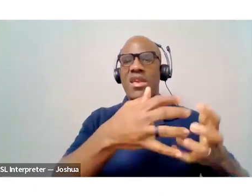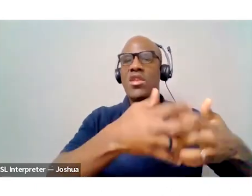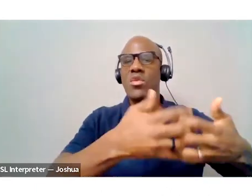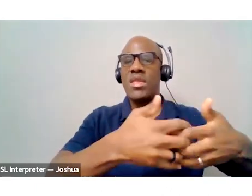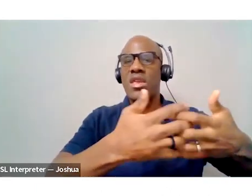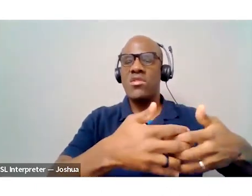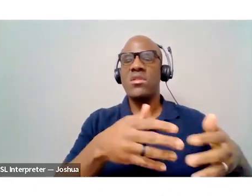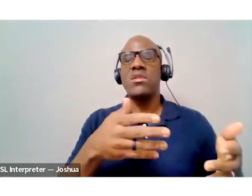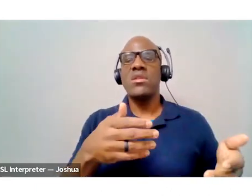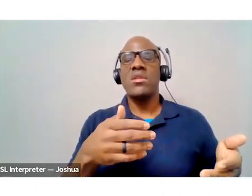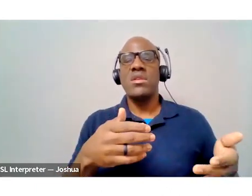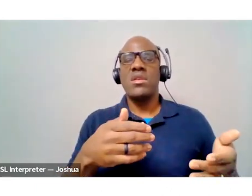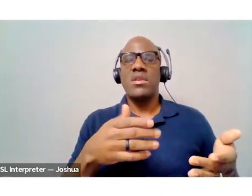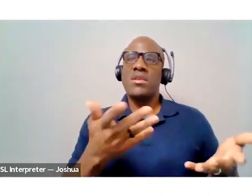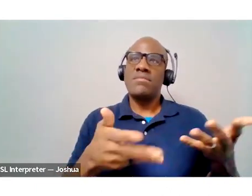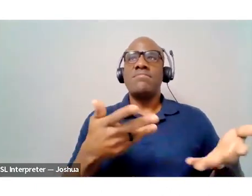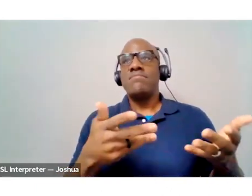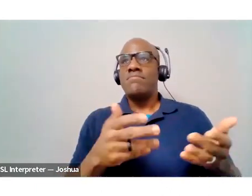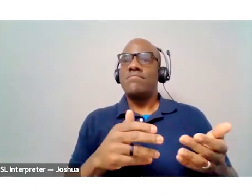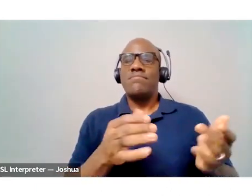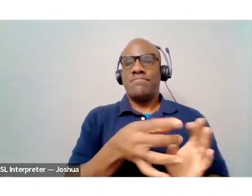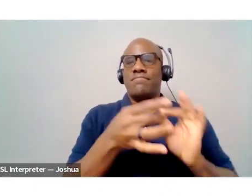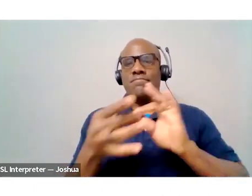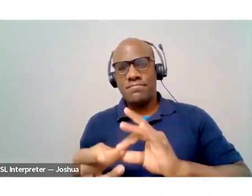think about a